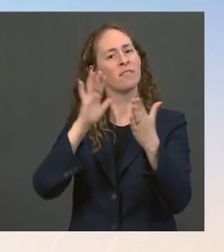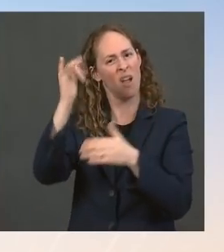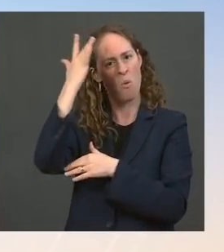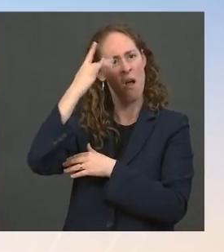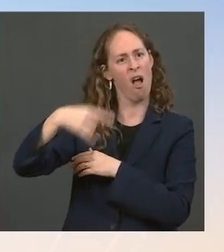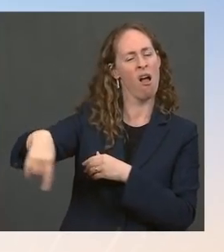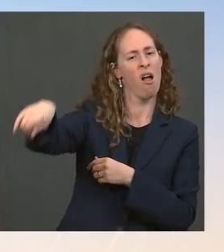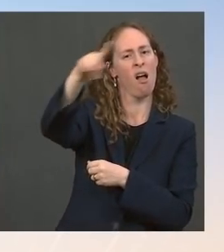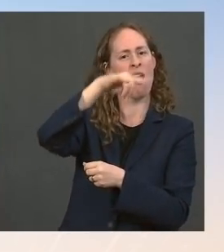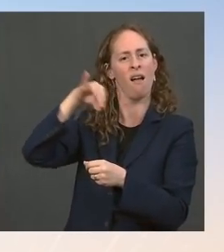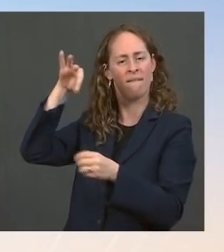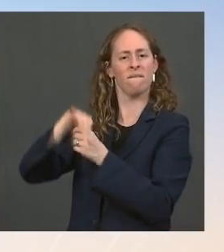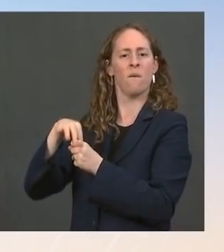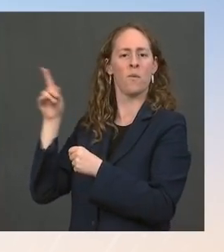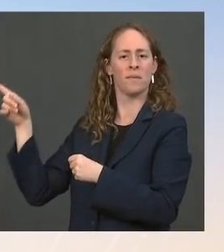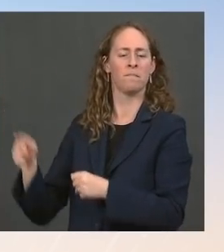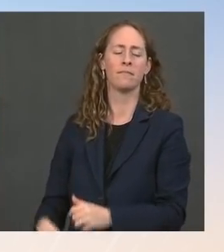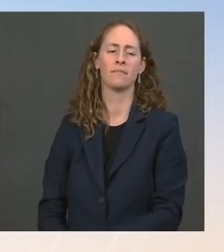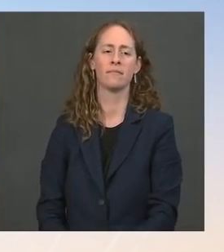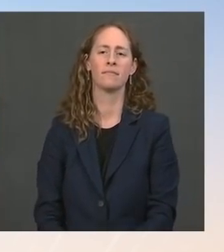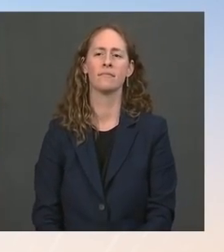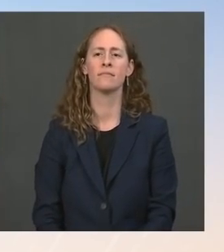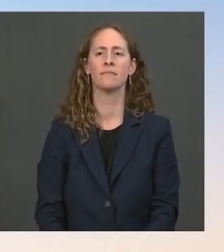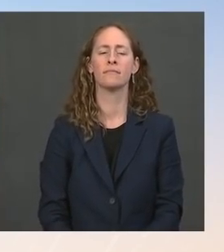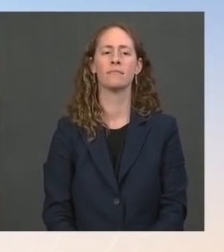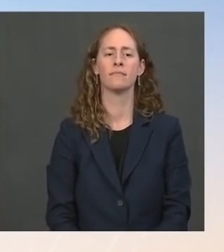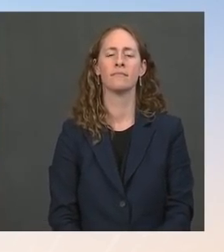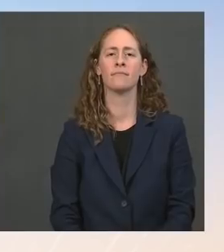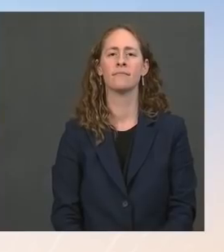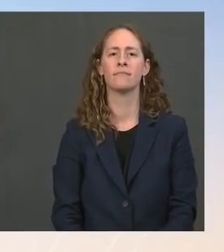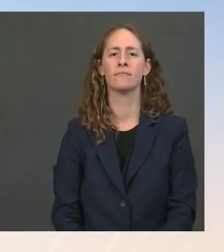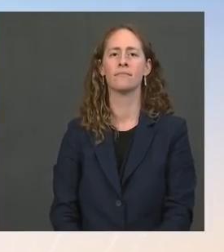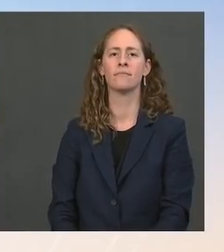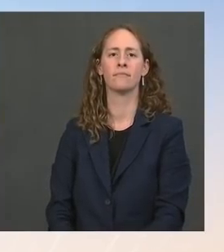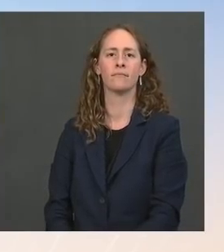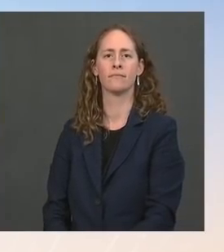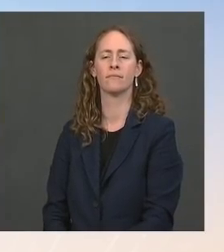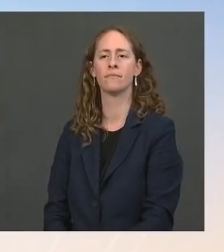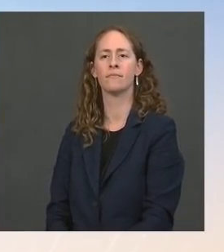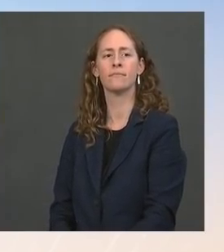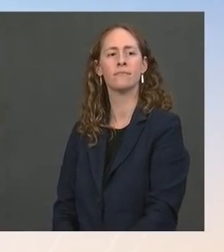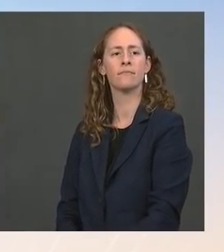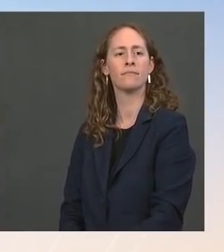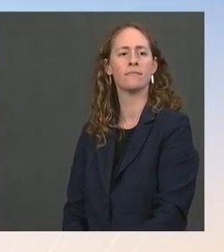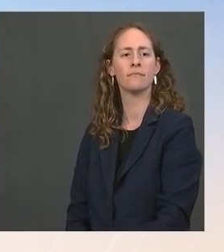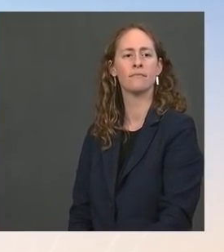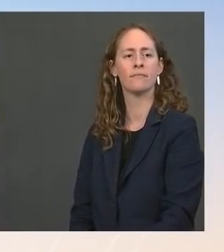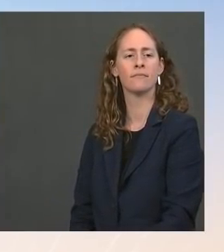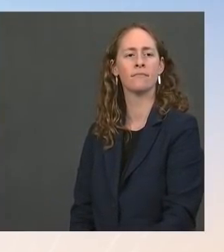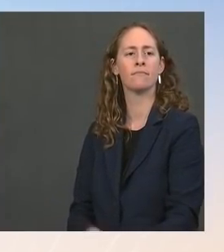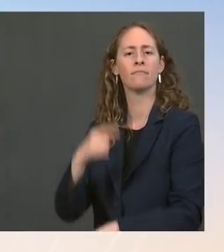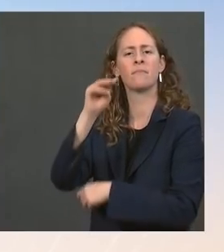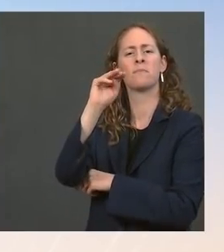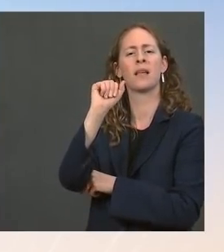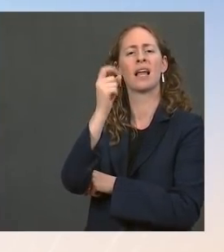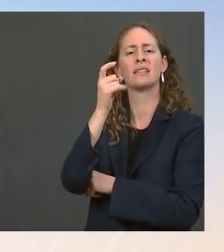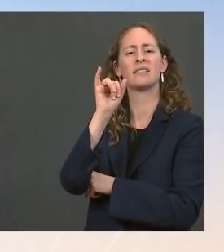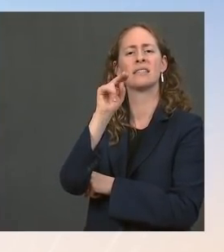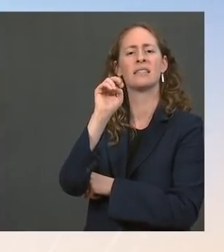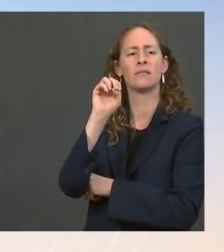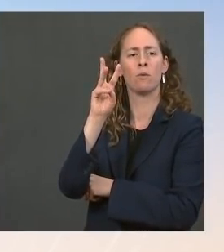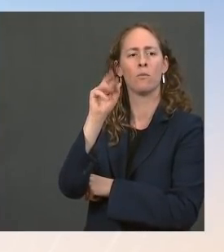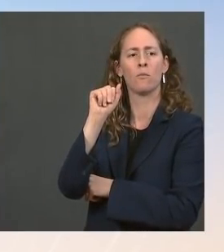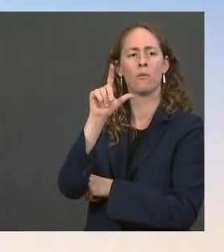ahead. Also on Haiti, building on Jeff's question, I mean, when you have Maxine Waters saying that what these images and